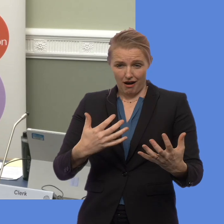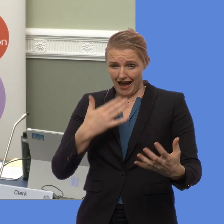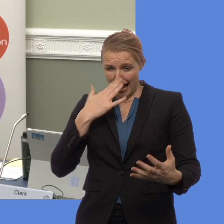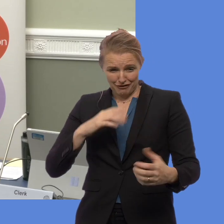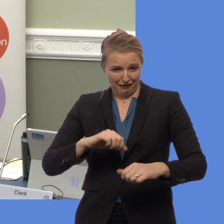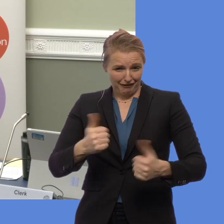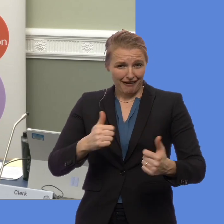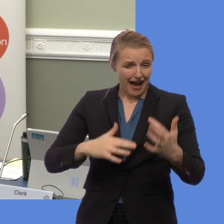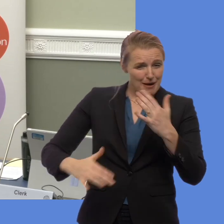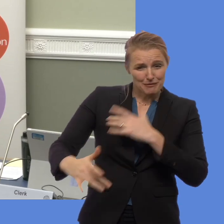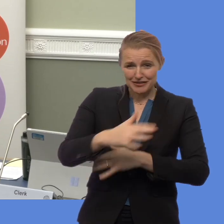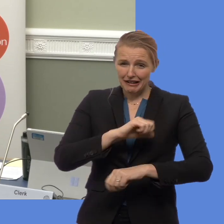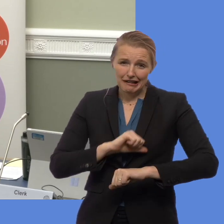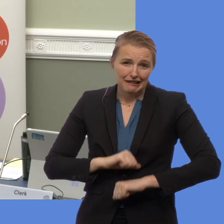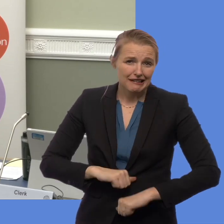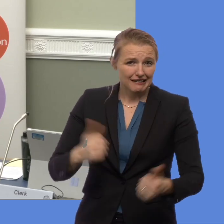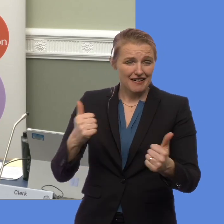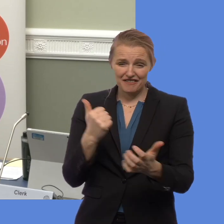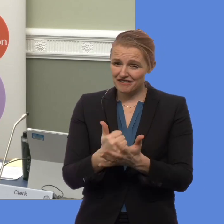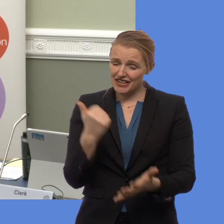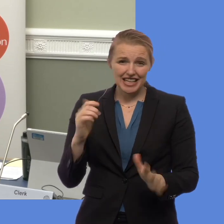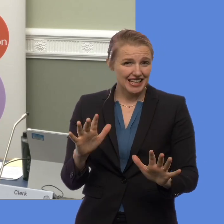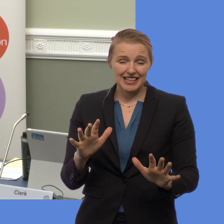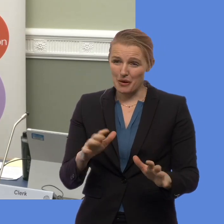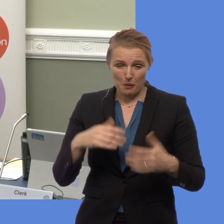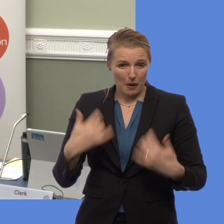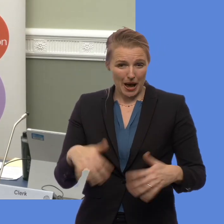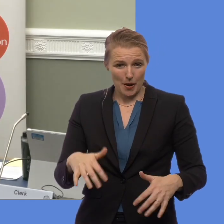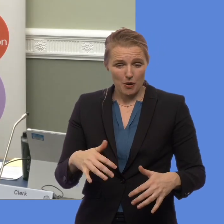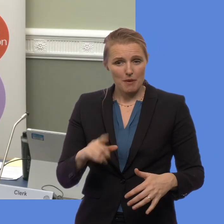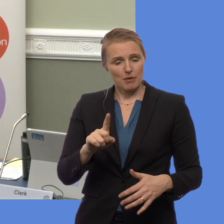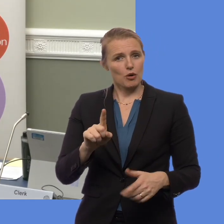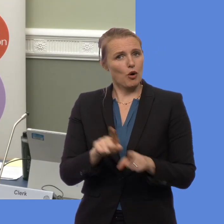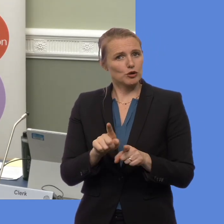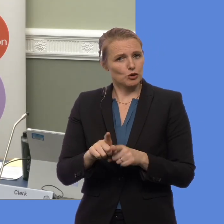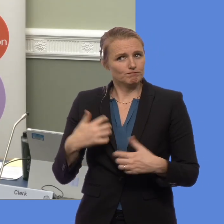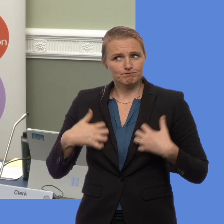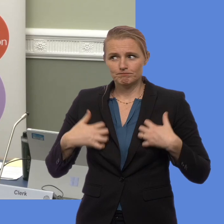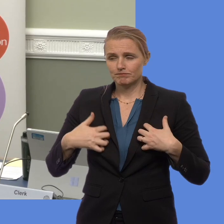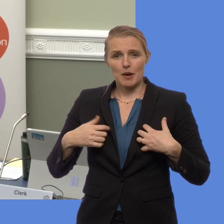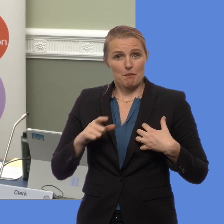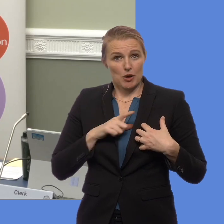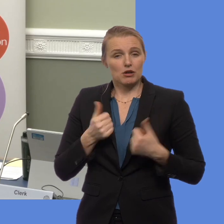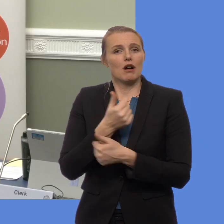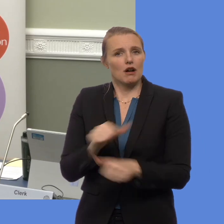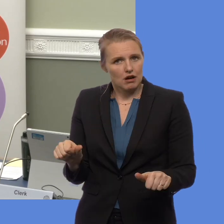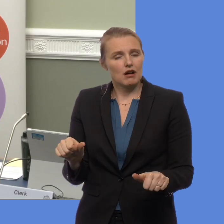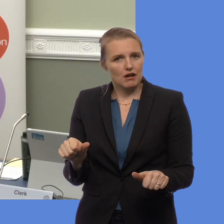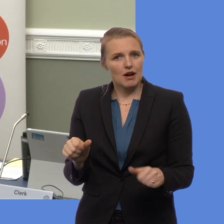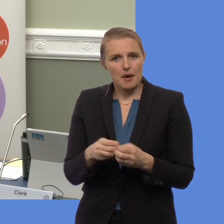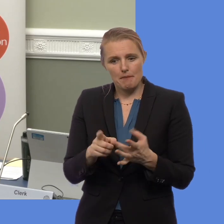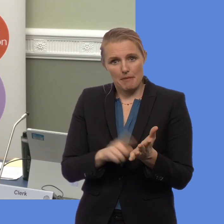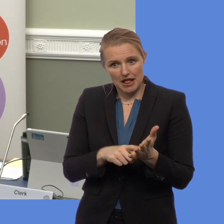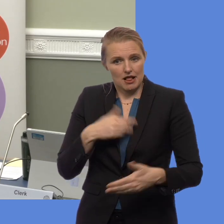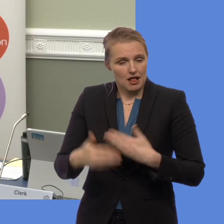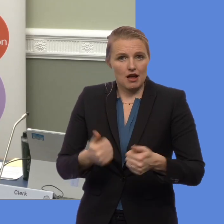think salutary in the extent that the simple reality of us moving to provide that basic cover could be so